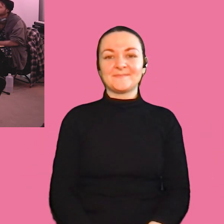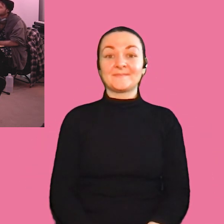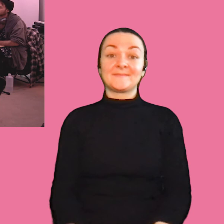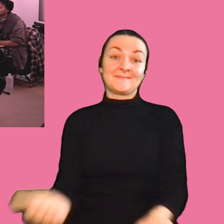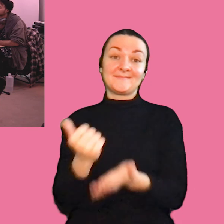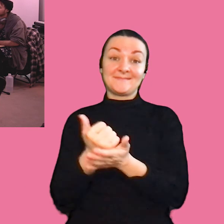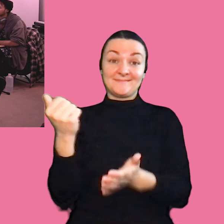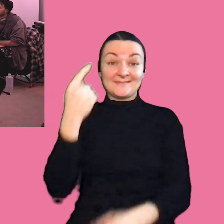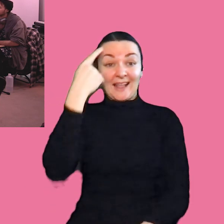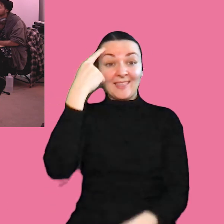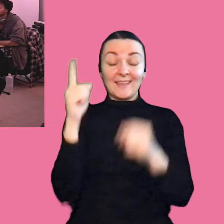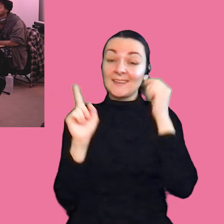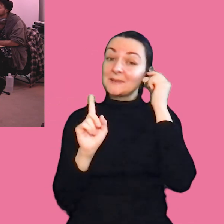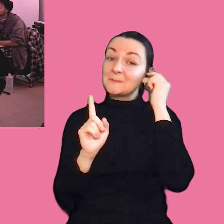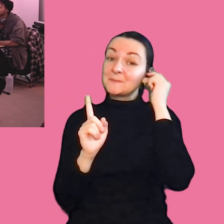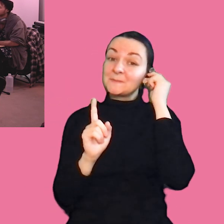Great. I think